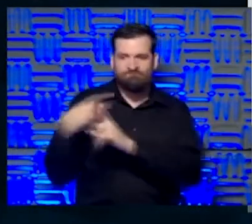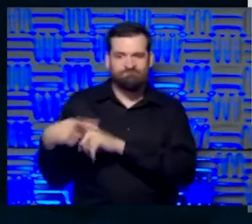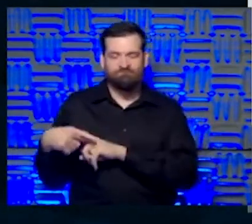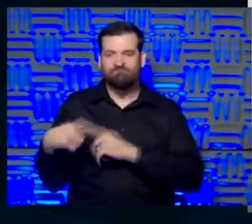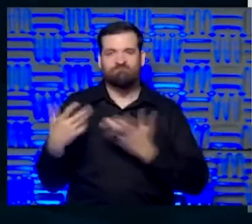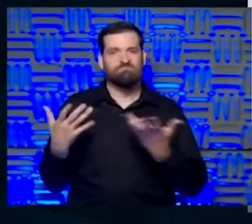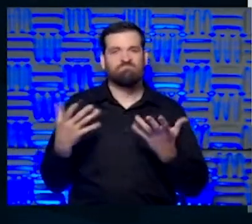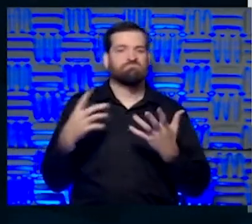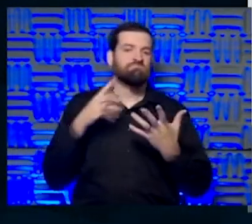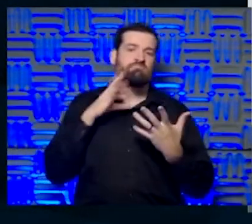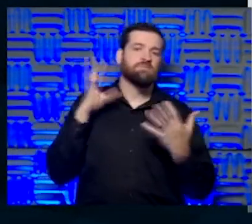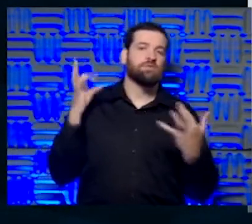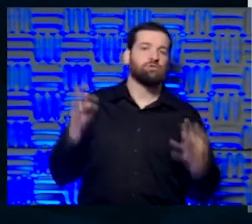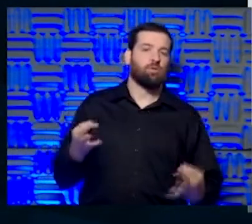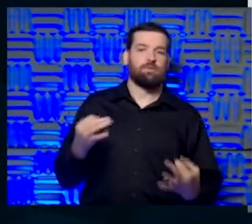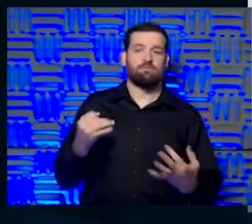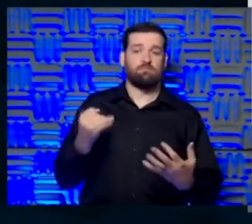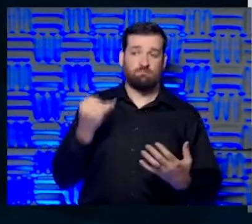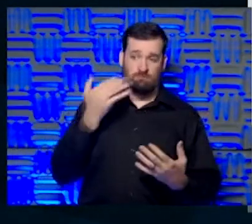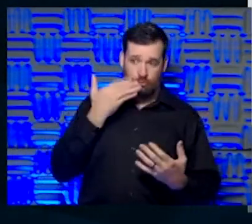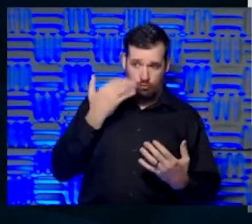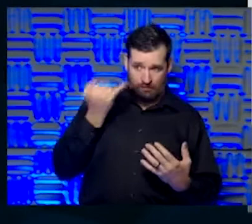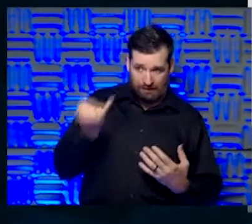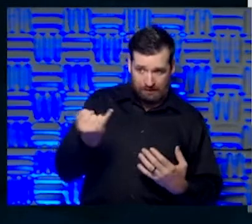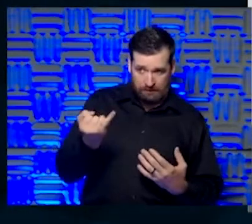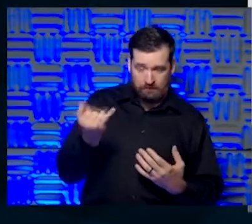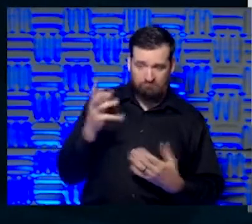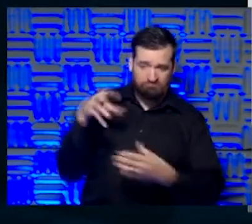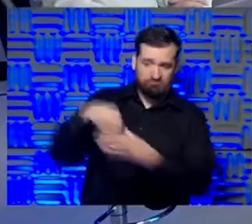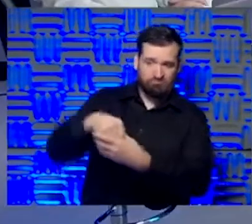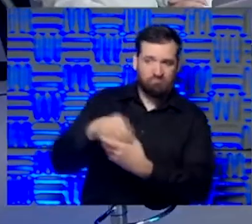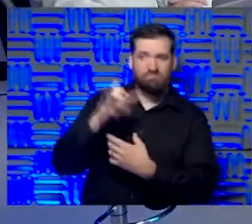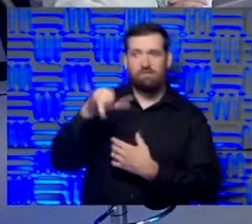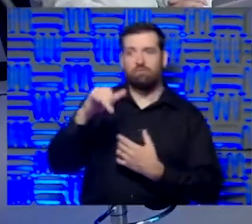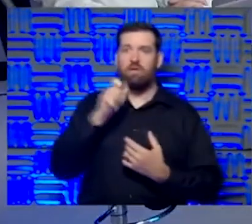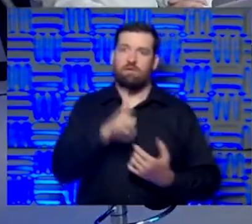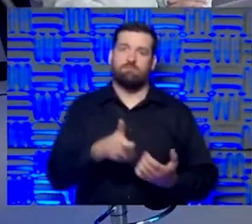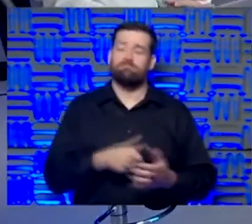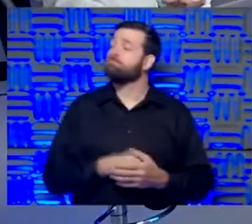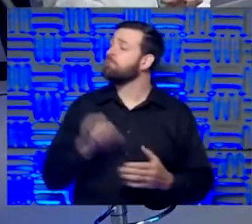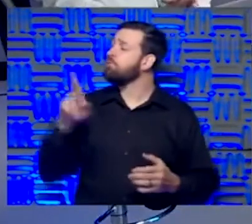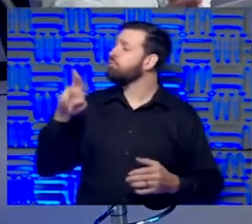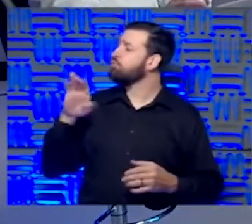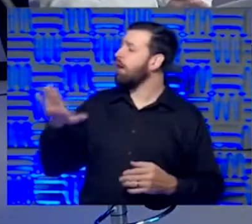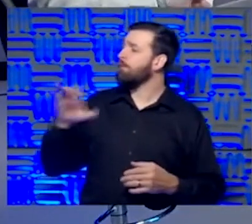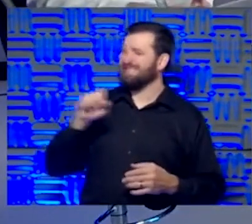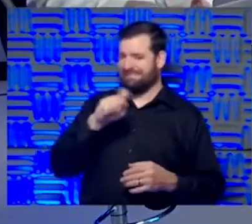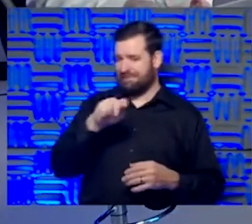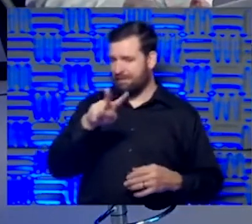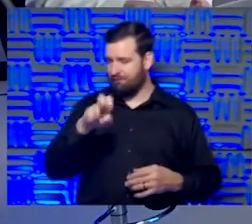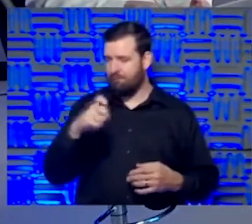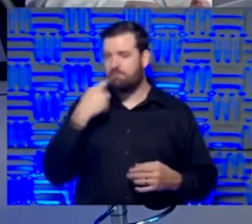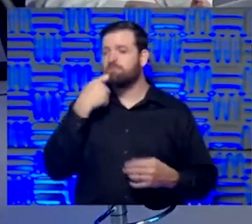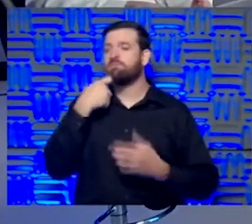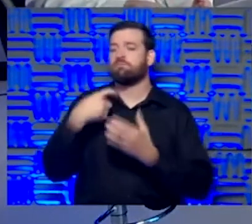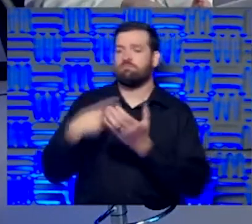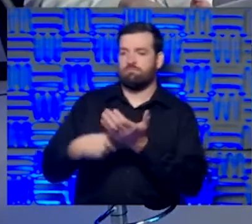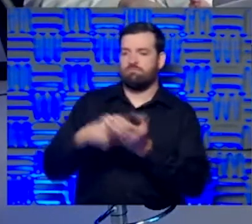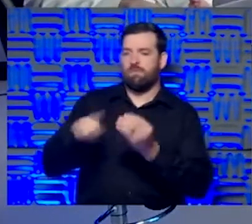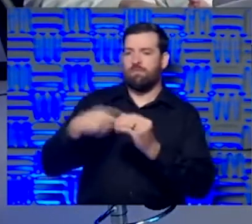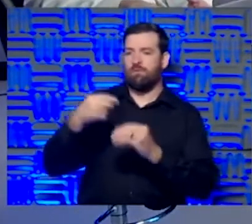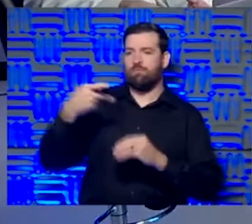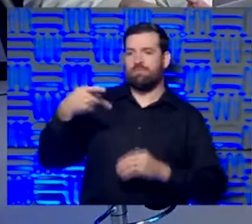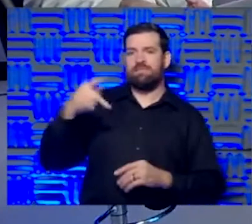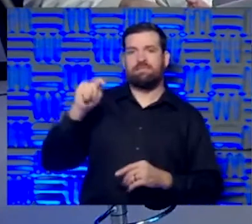Kind of determining if it's a good idea to participate in that or not. Rob and Steve, we spoke a moment ago about the